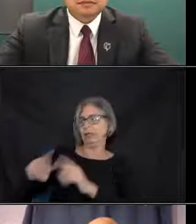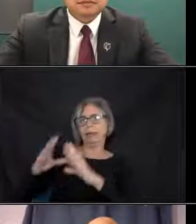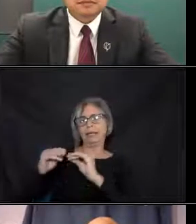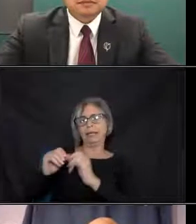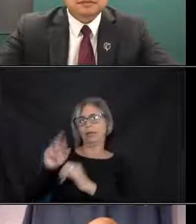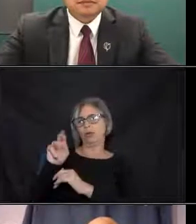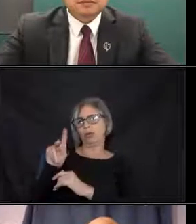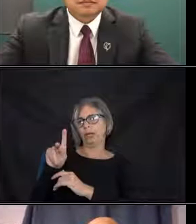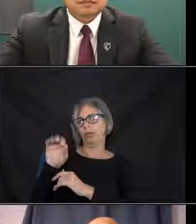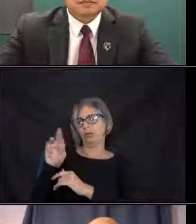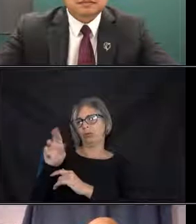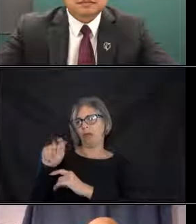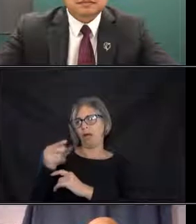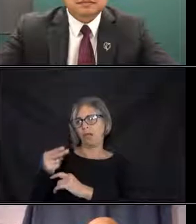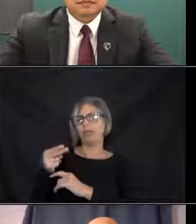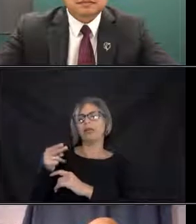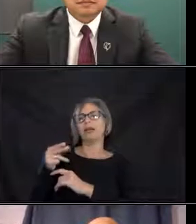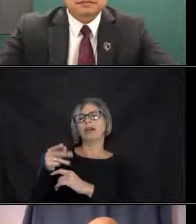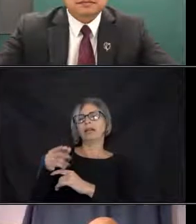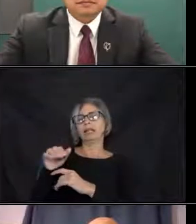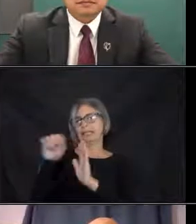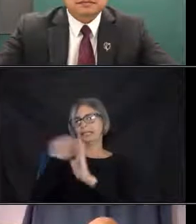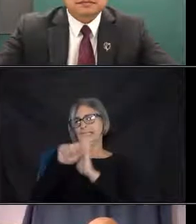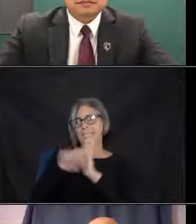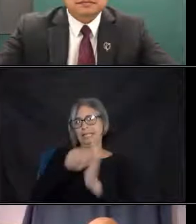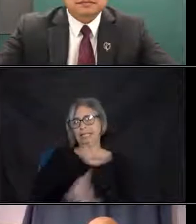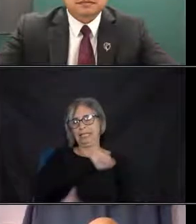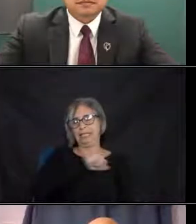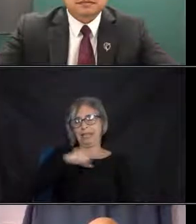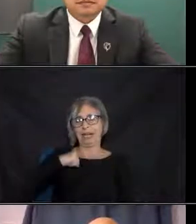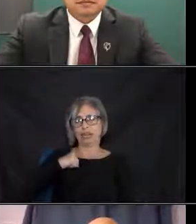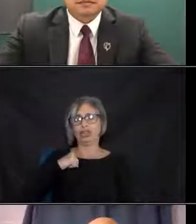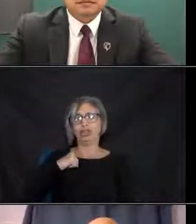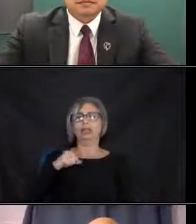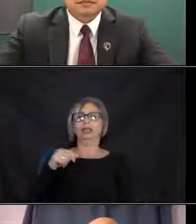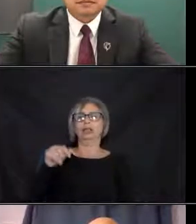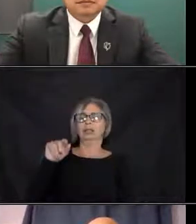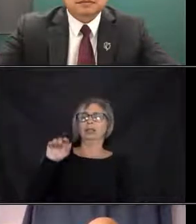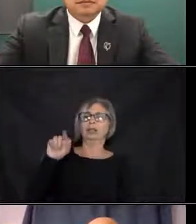Rick Roth. In addition, state senator Tina Polsky was there.